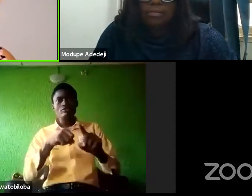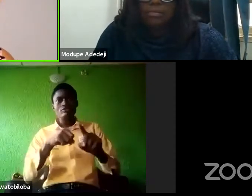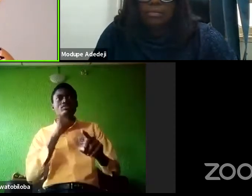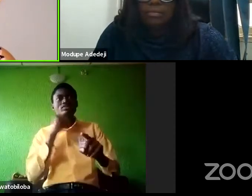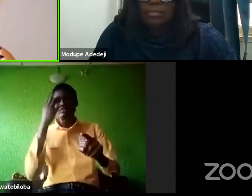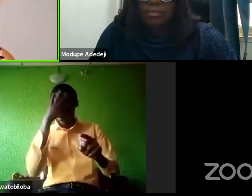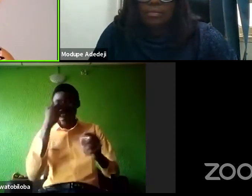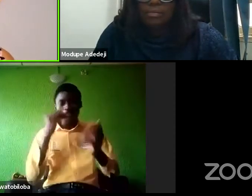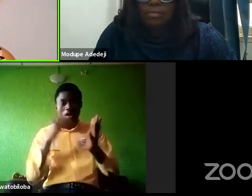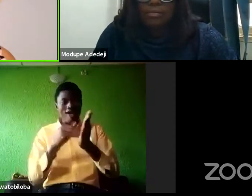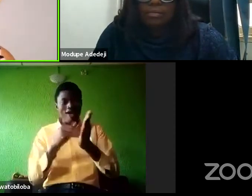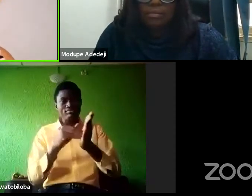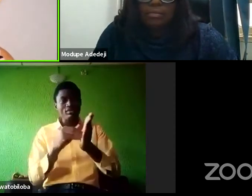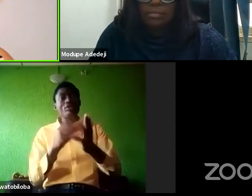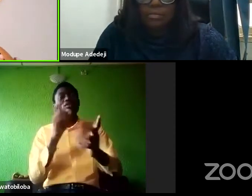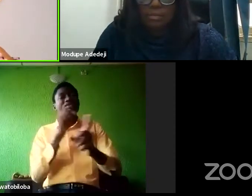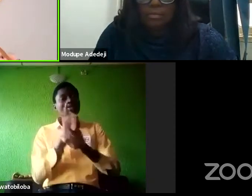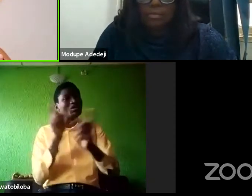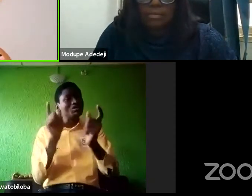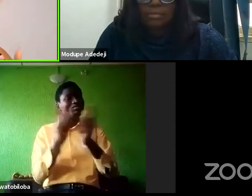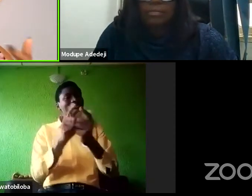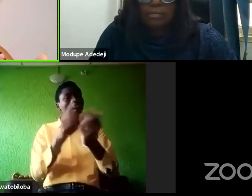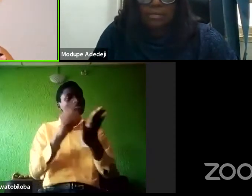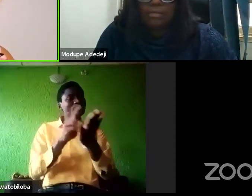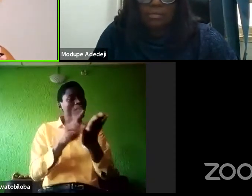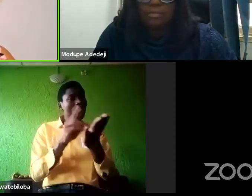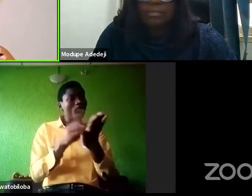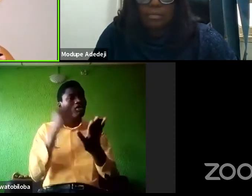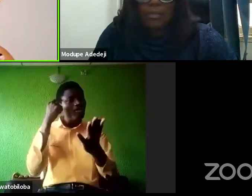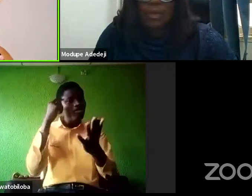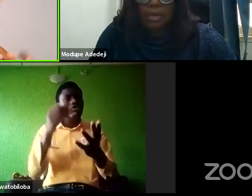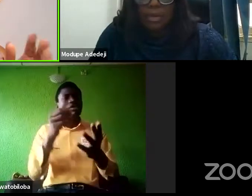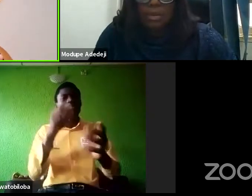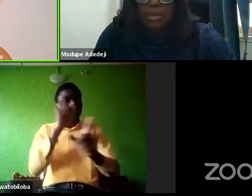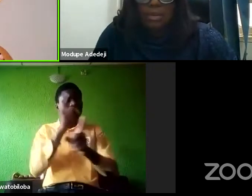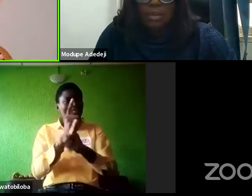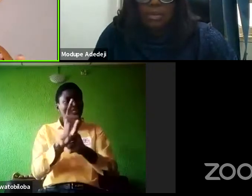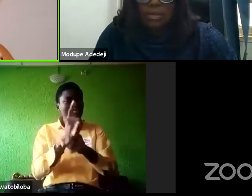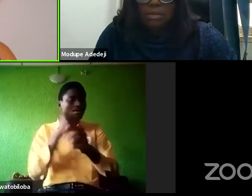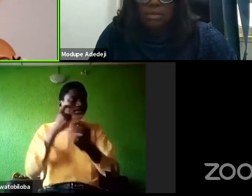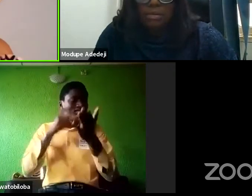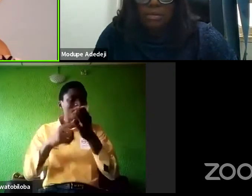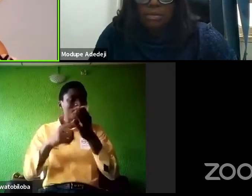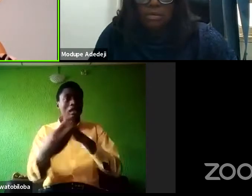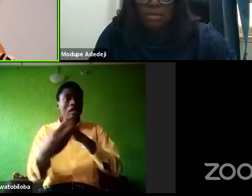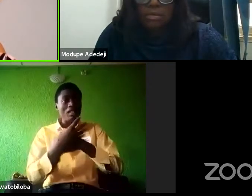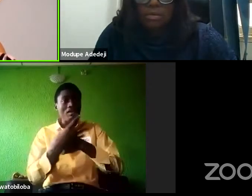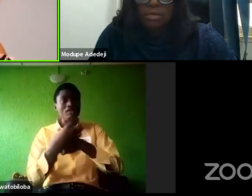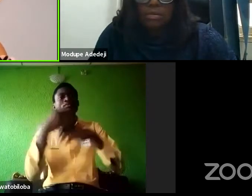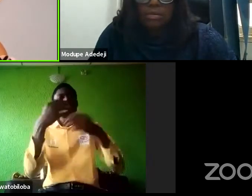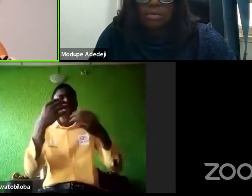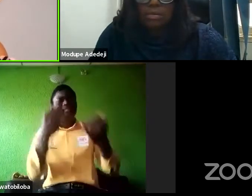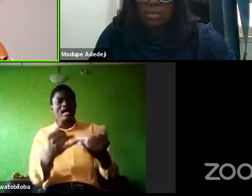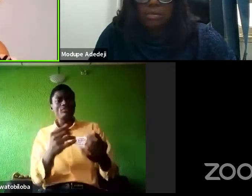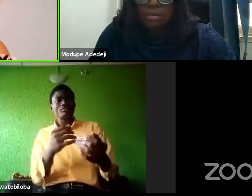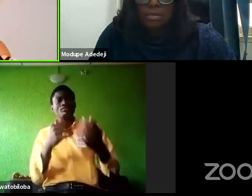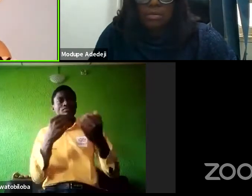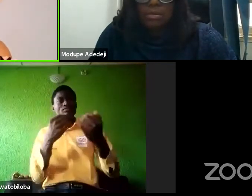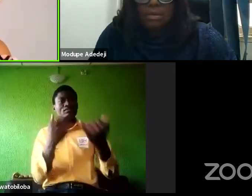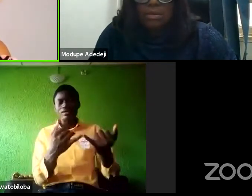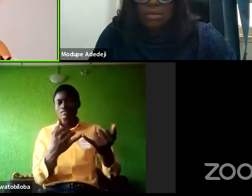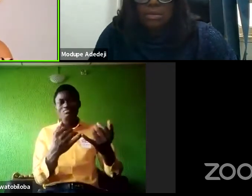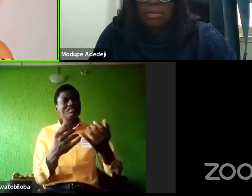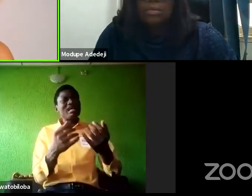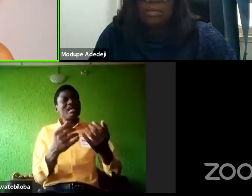hot flushes and all the sweating and eye sweat. We could also know that this is, but it could actually even be some other things. It could be